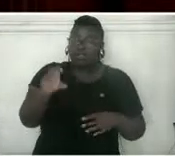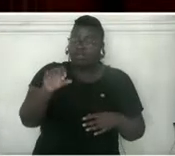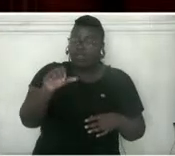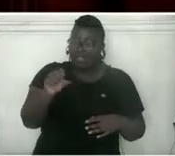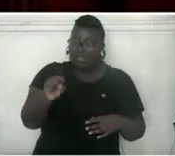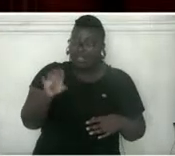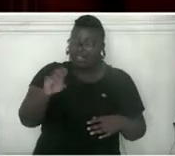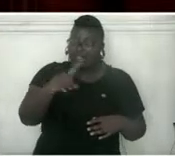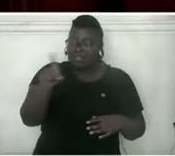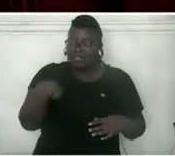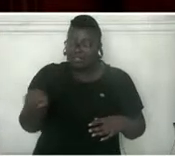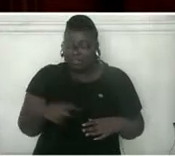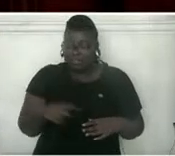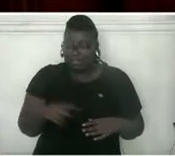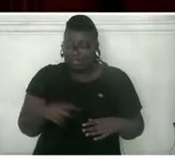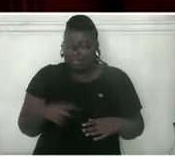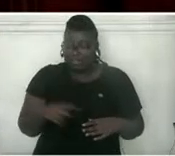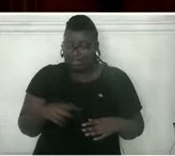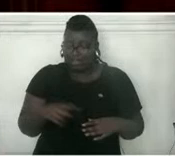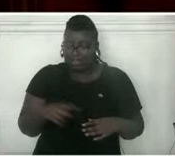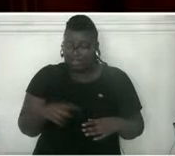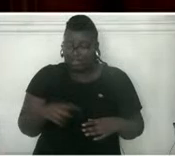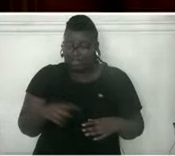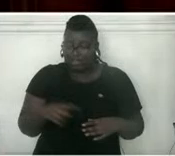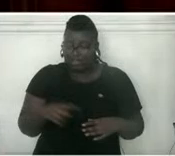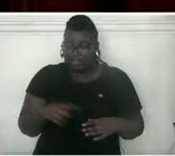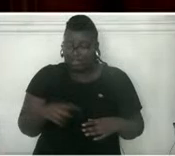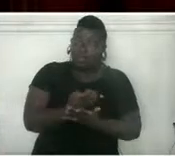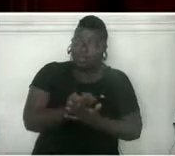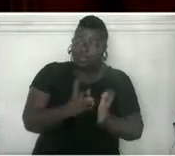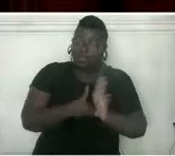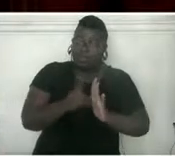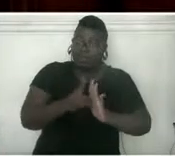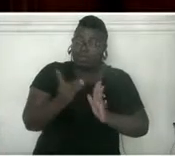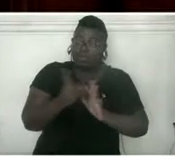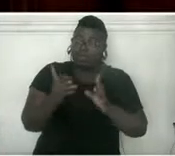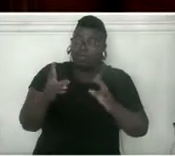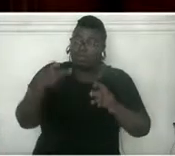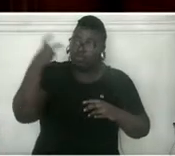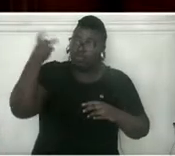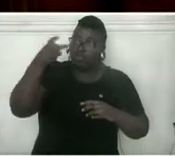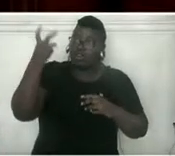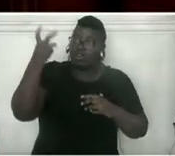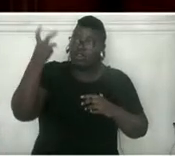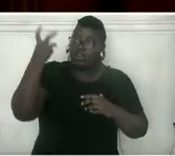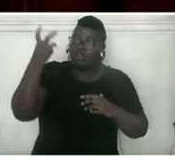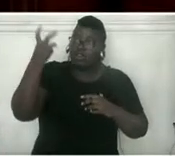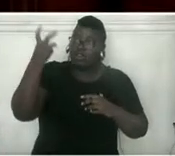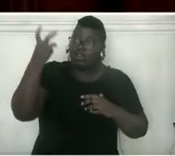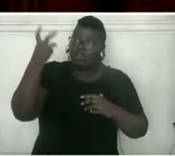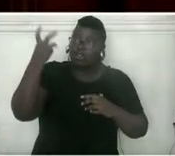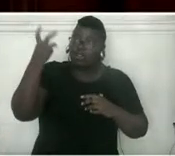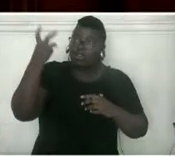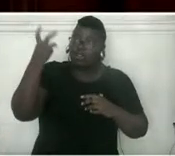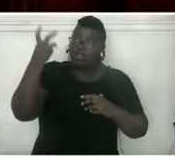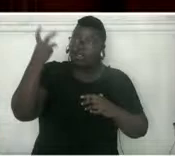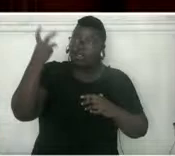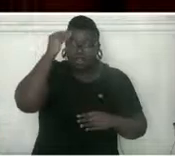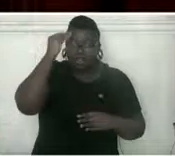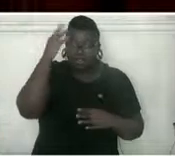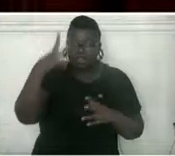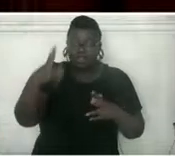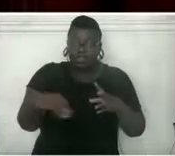ETIA, which is the Department of Economic Development, Tourism and Environmental Affairs, together with Trade